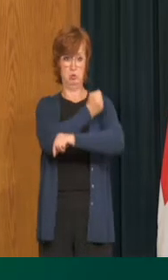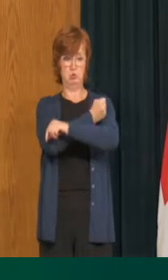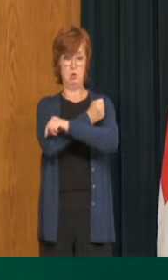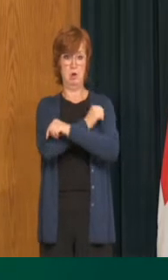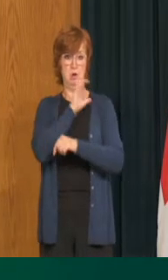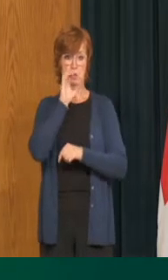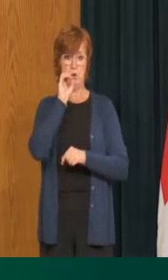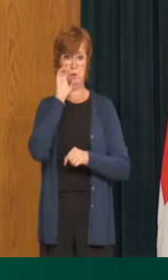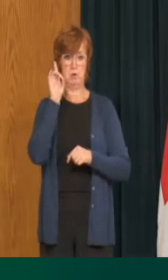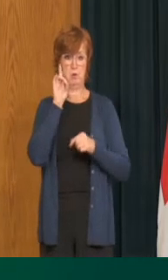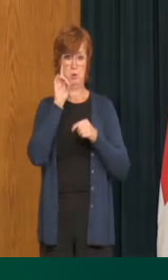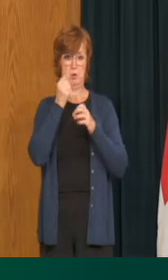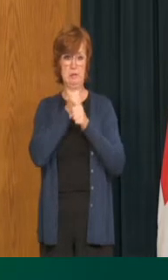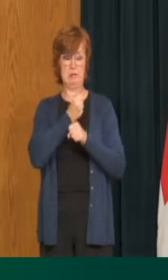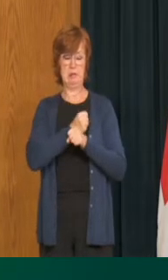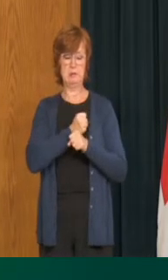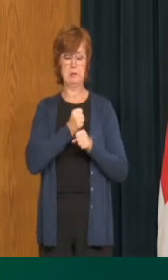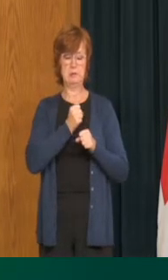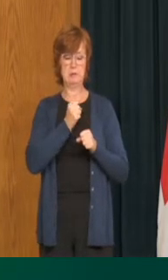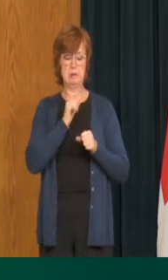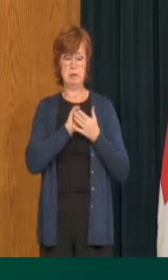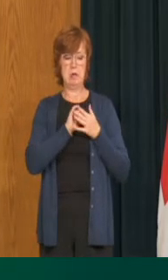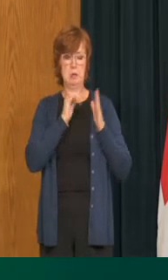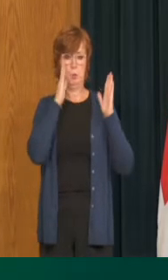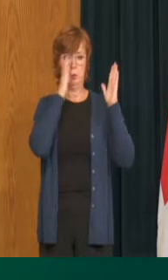concerning statistics. I'm not going to say any different.